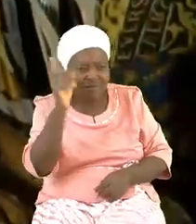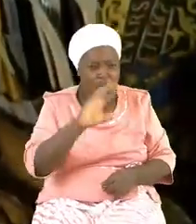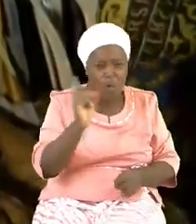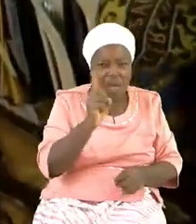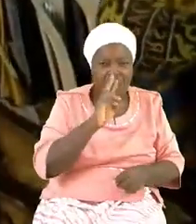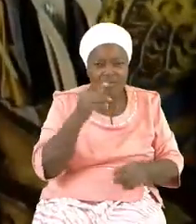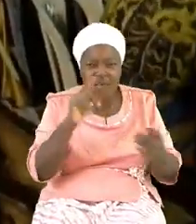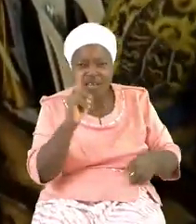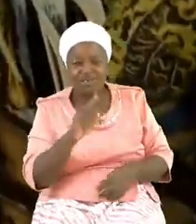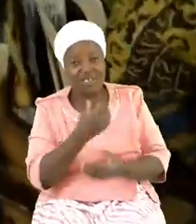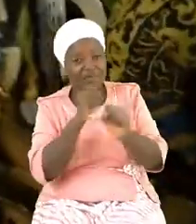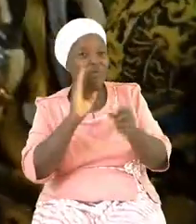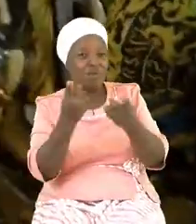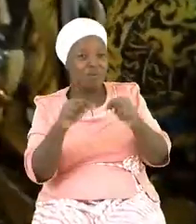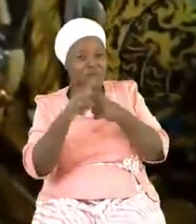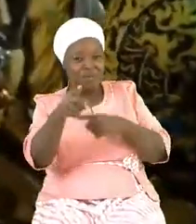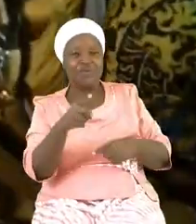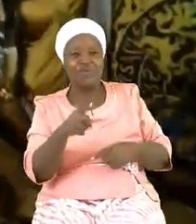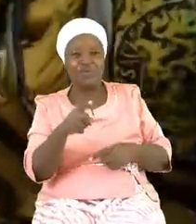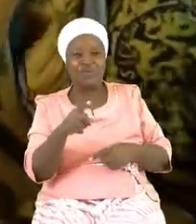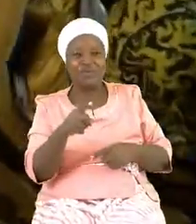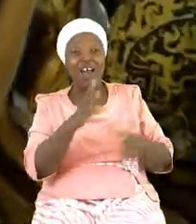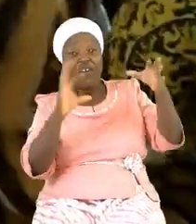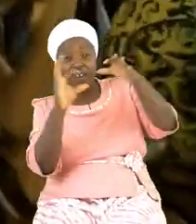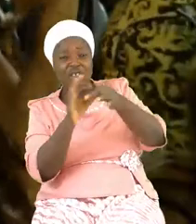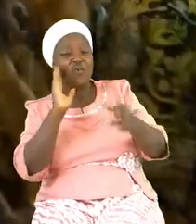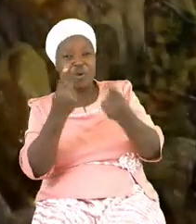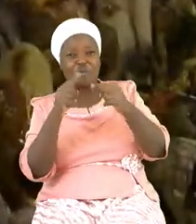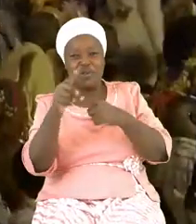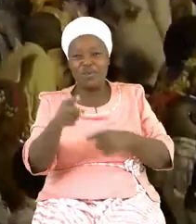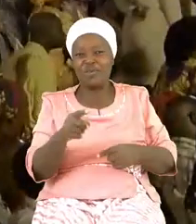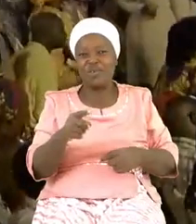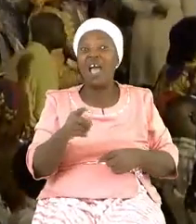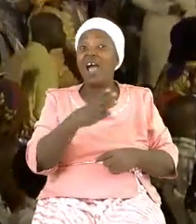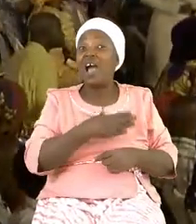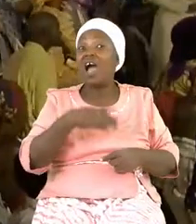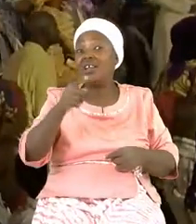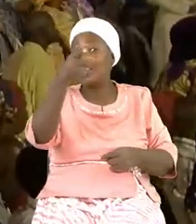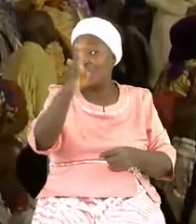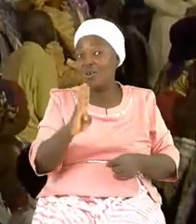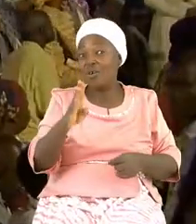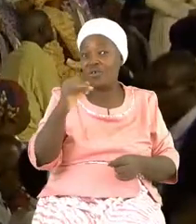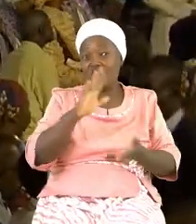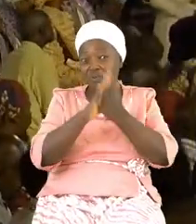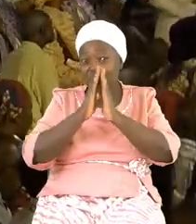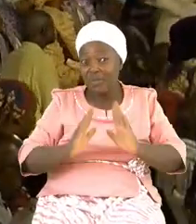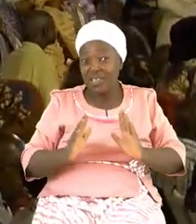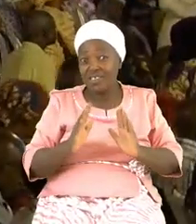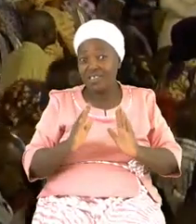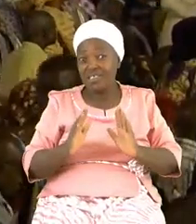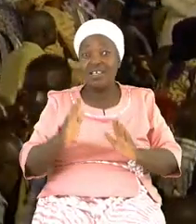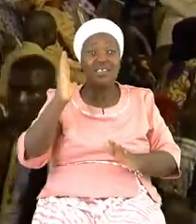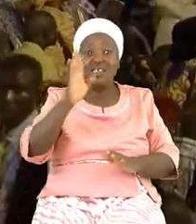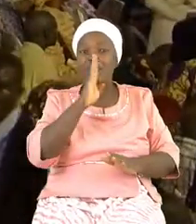Salvation will come. Reconciliation will come, and the God of peace shall be with